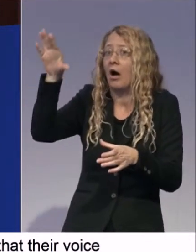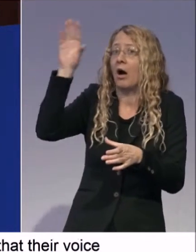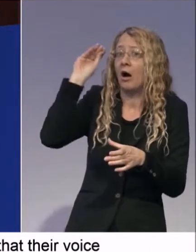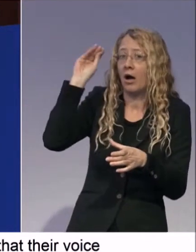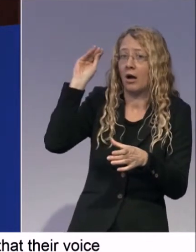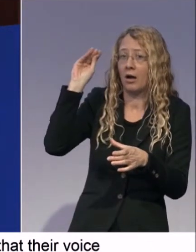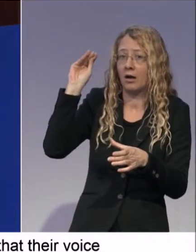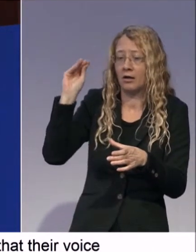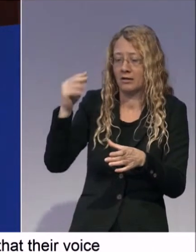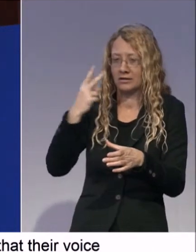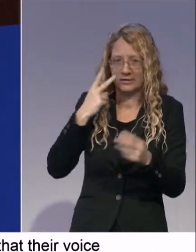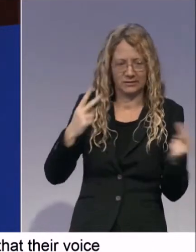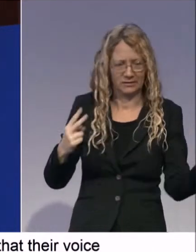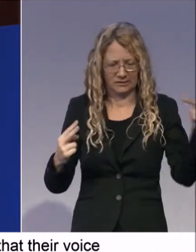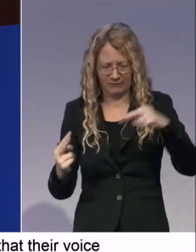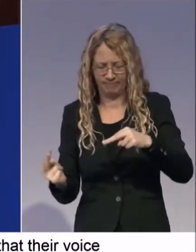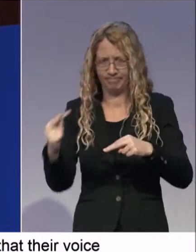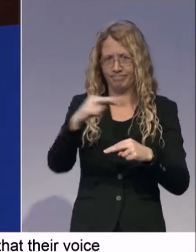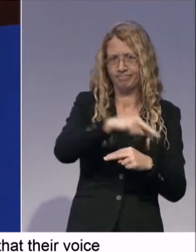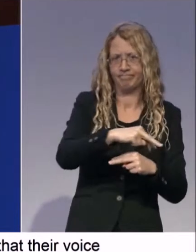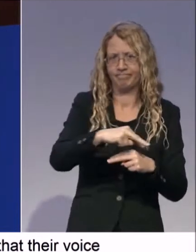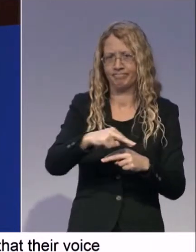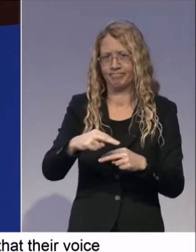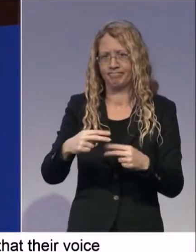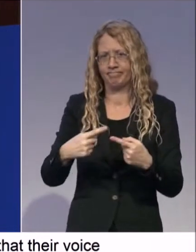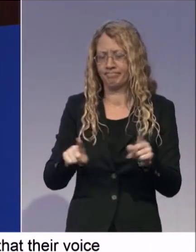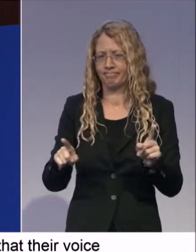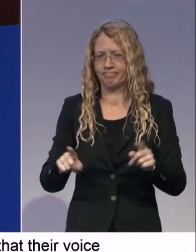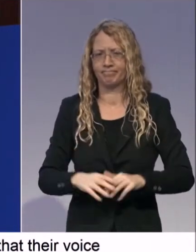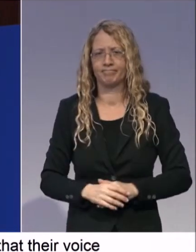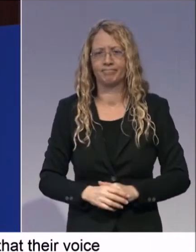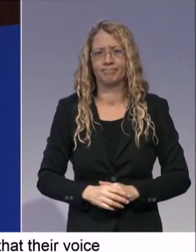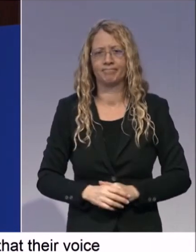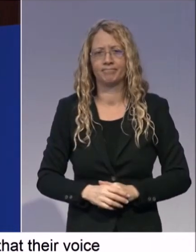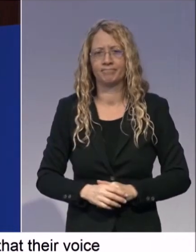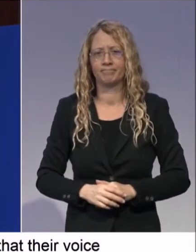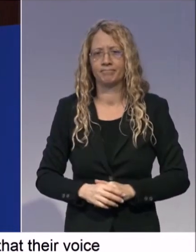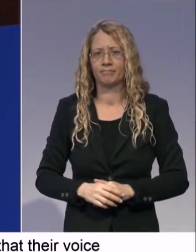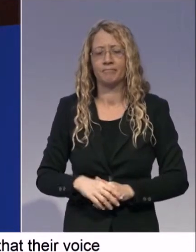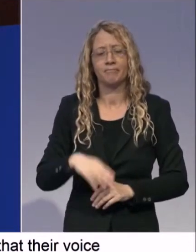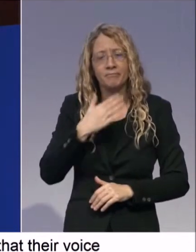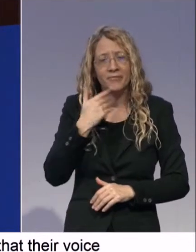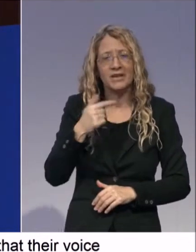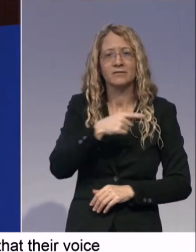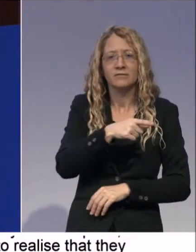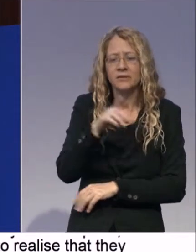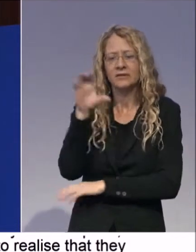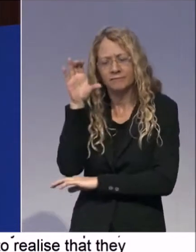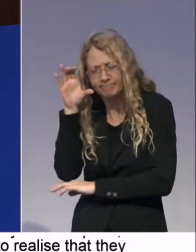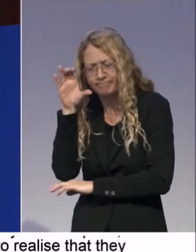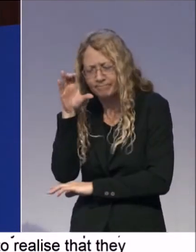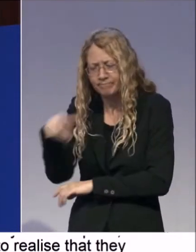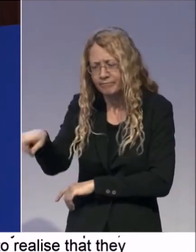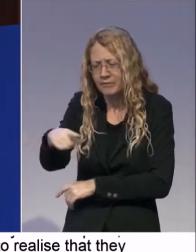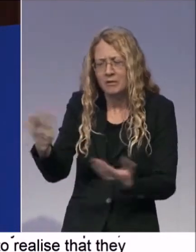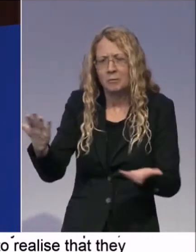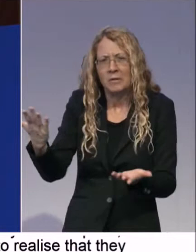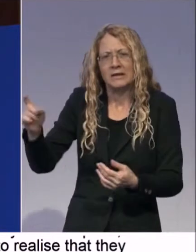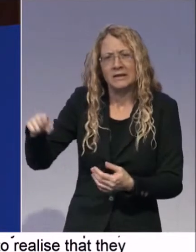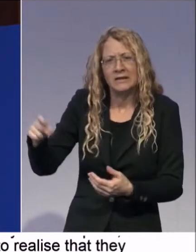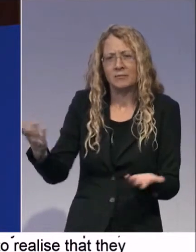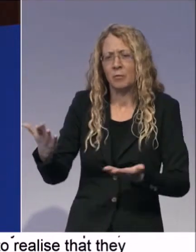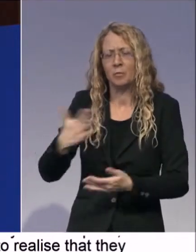really carefully listen, and we first of all need to tell them that they